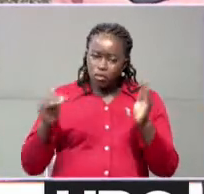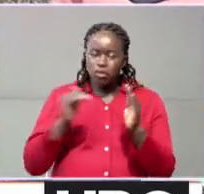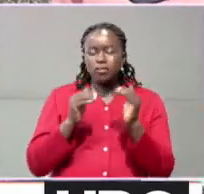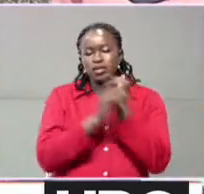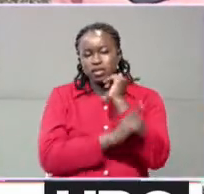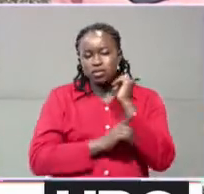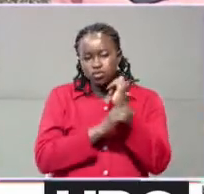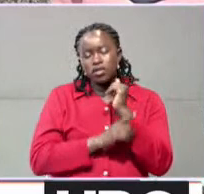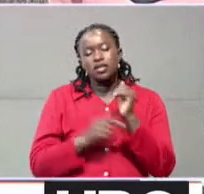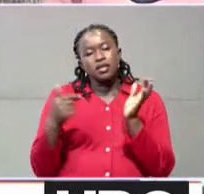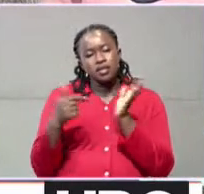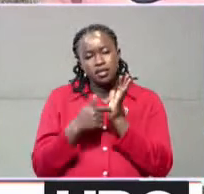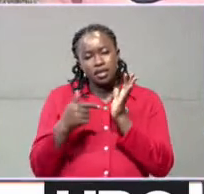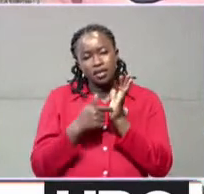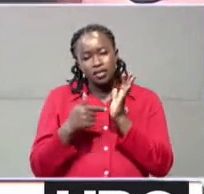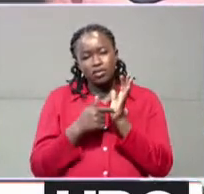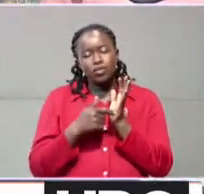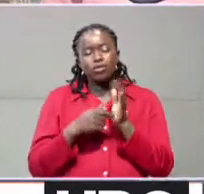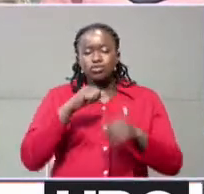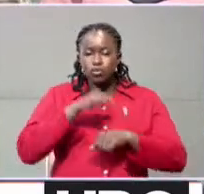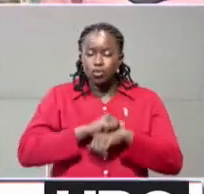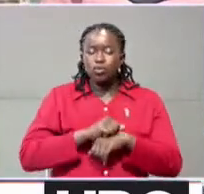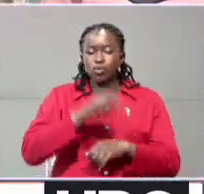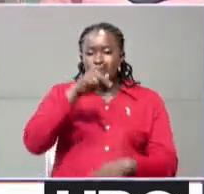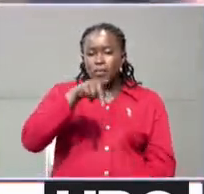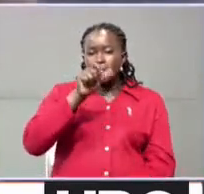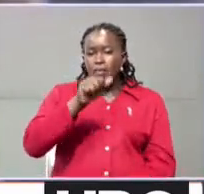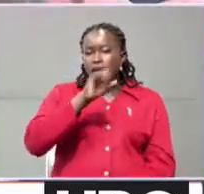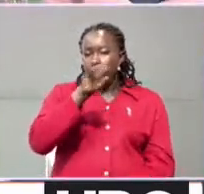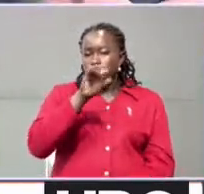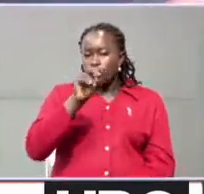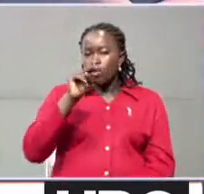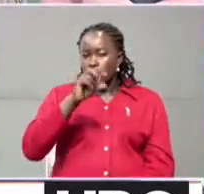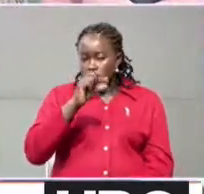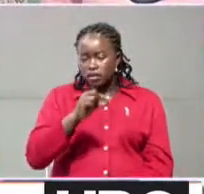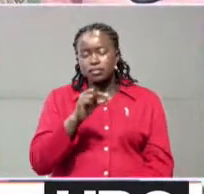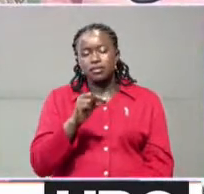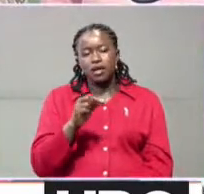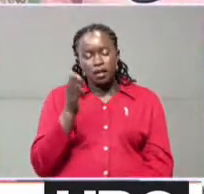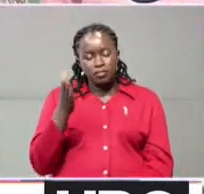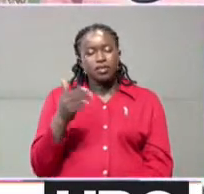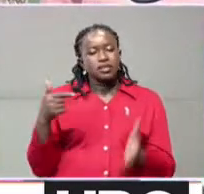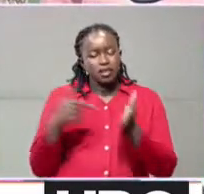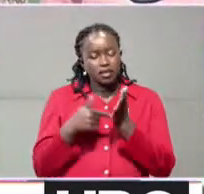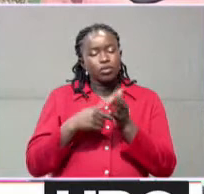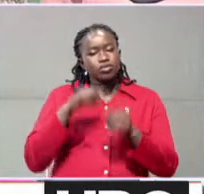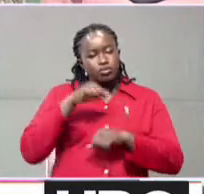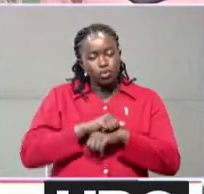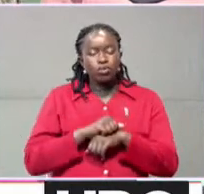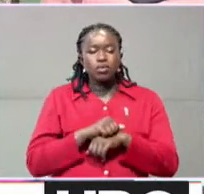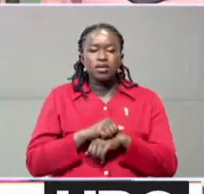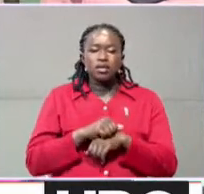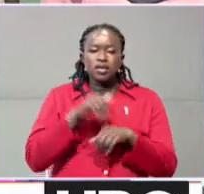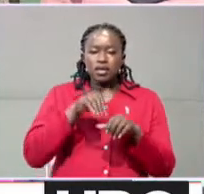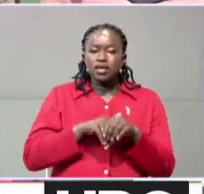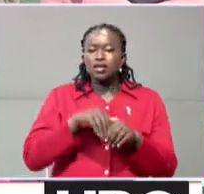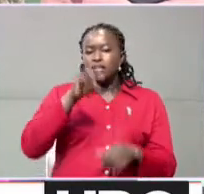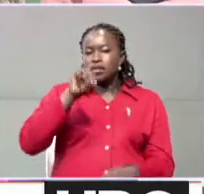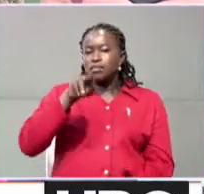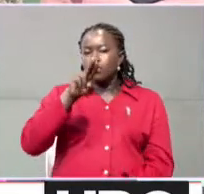school by jung technical school in muchwini sub county kedgum district which has been under